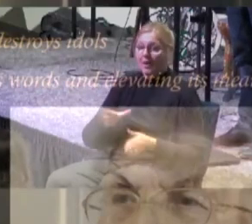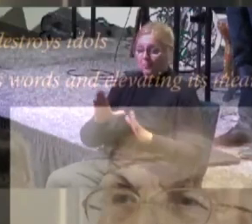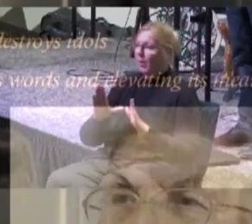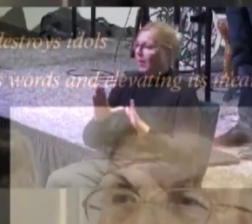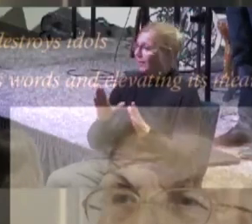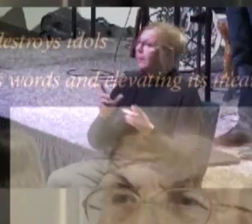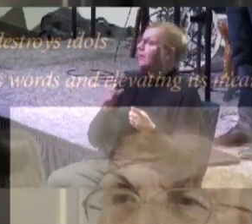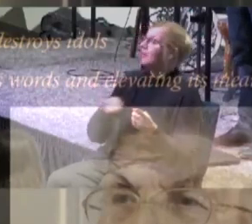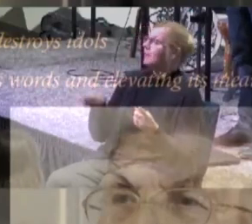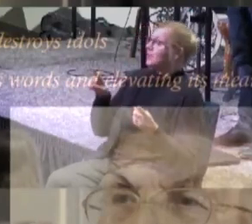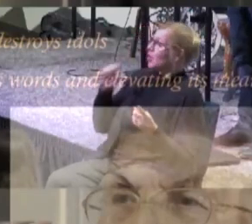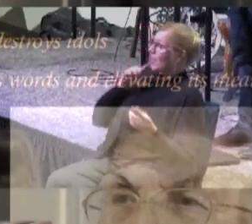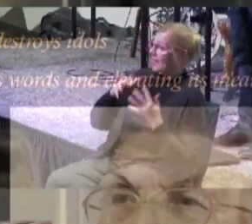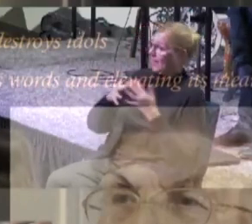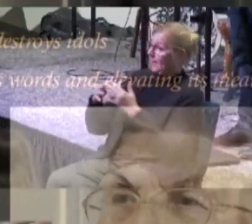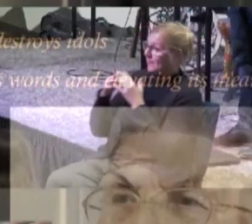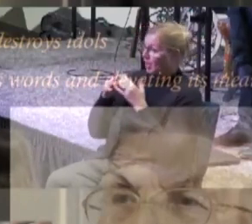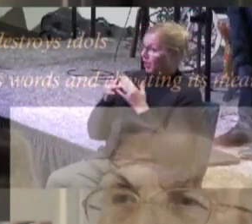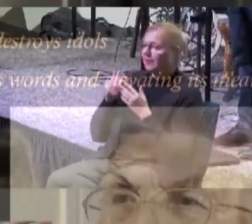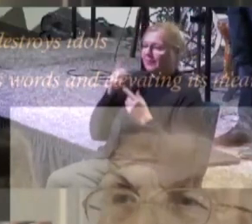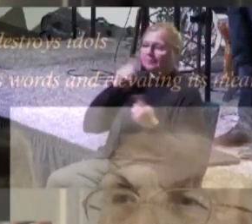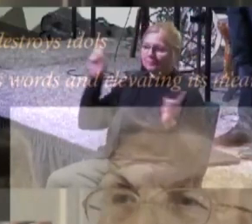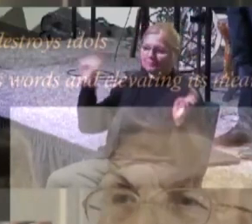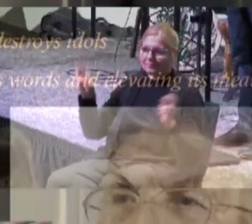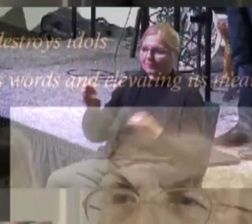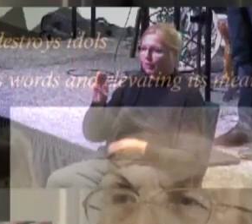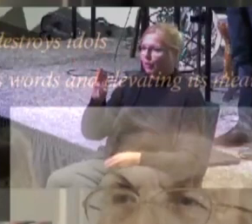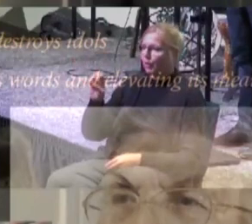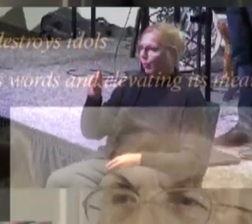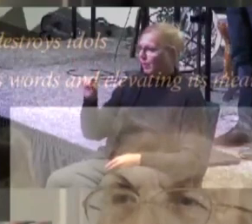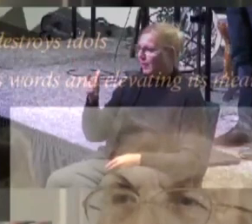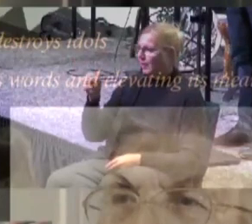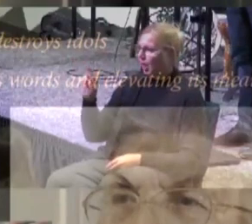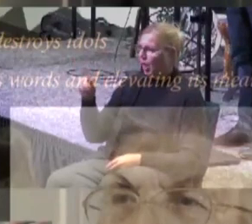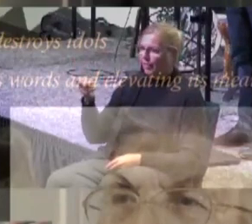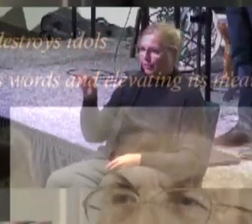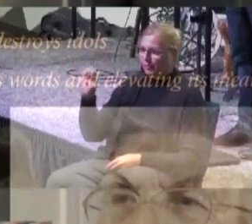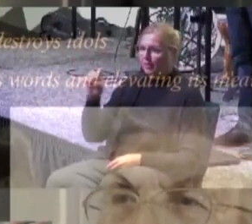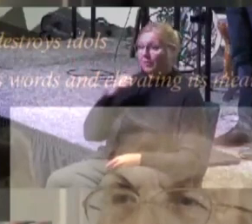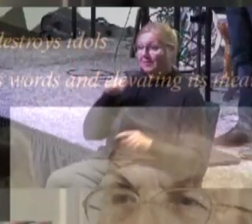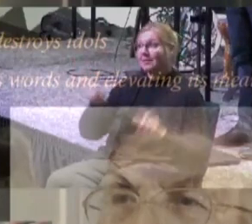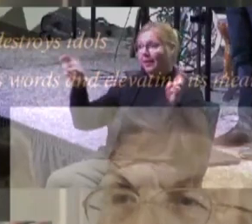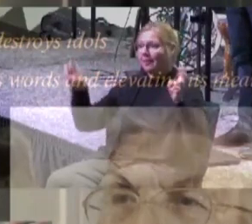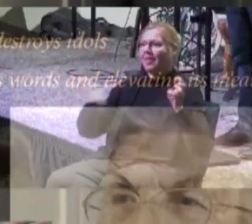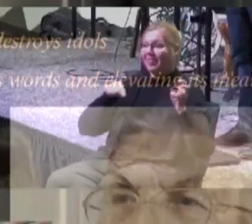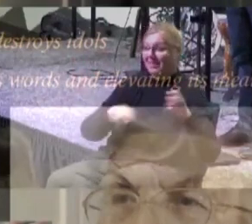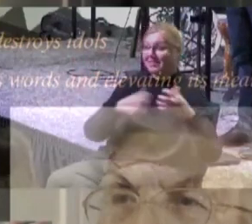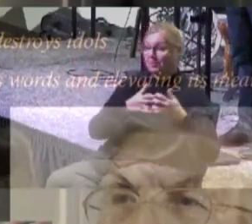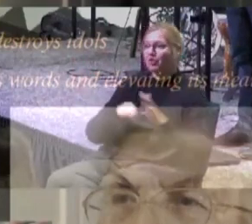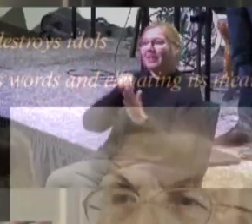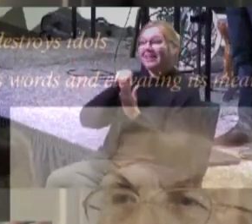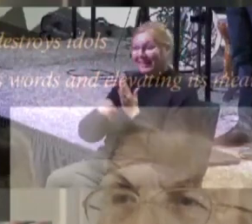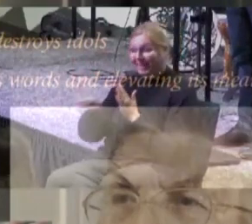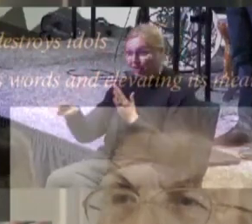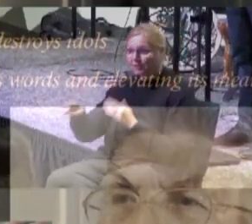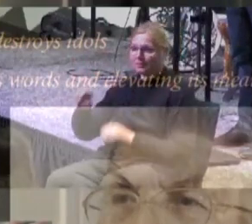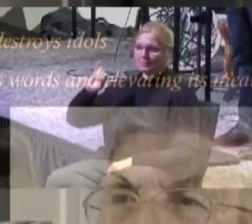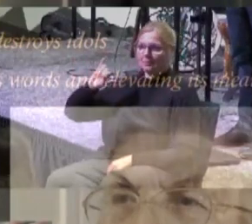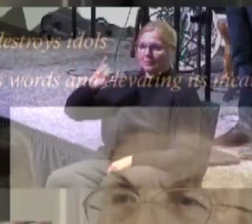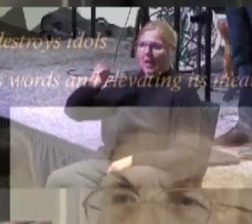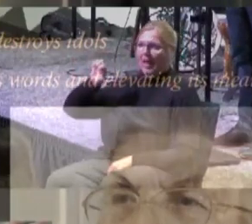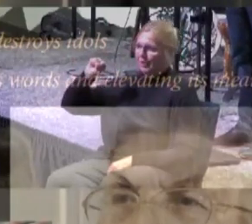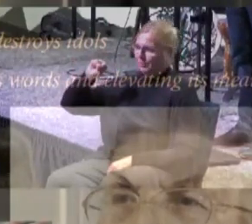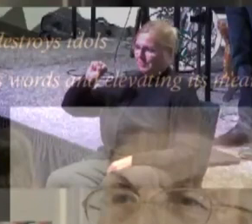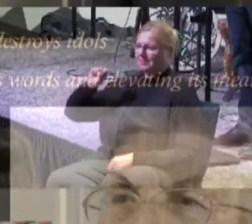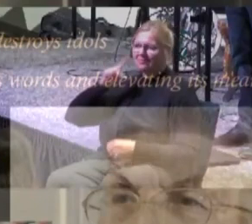In imitation of the American singer Woody Guthrie, we can say, "This machine kills idols." And if you